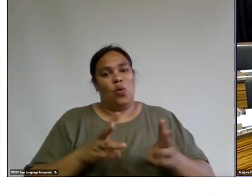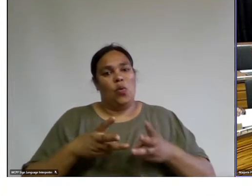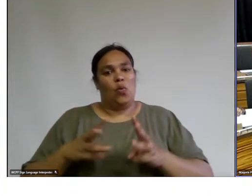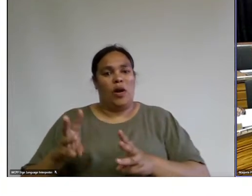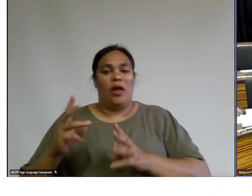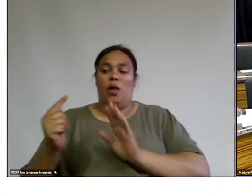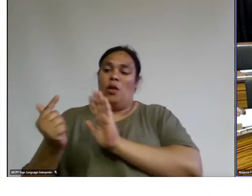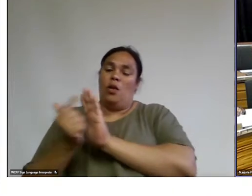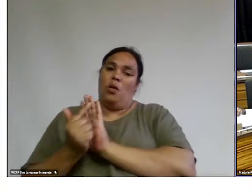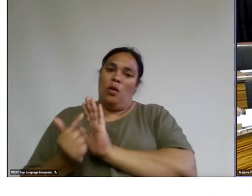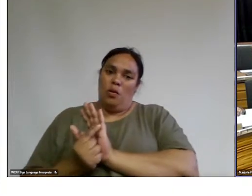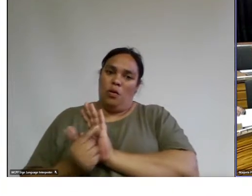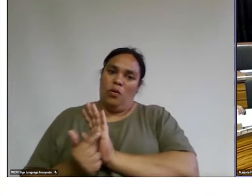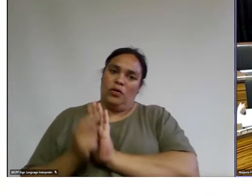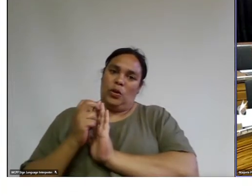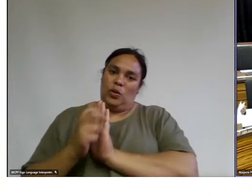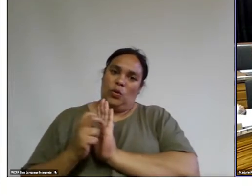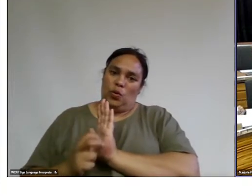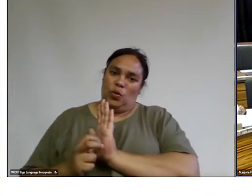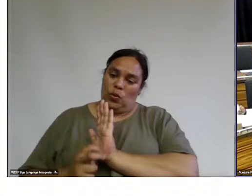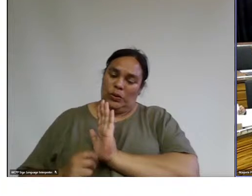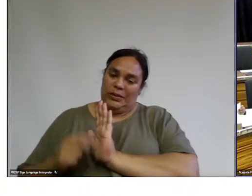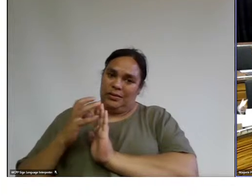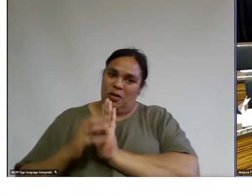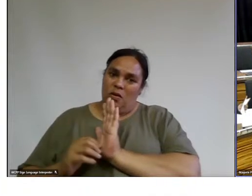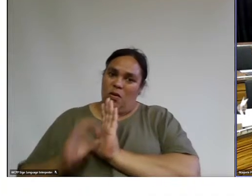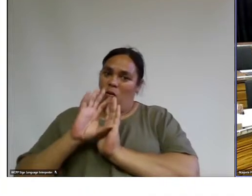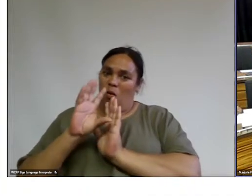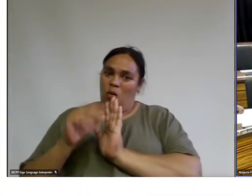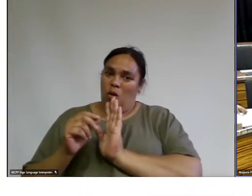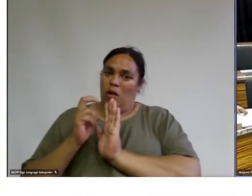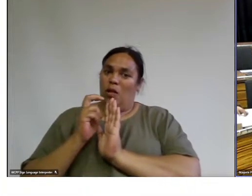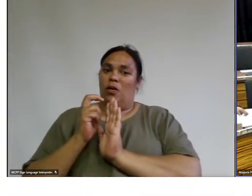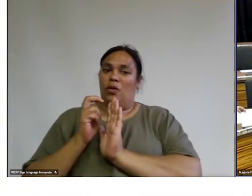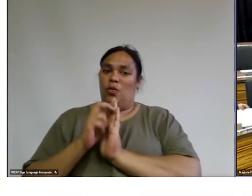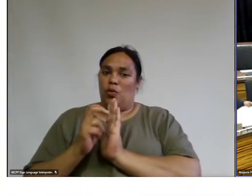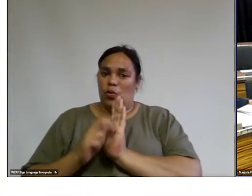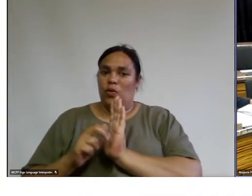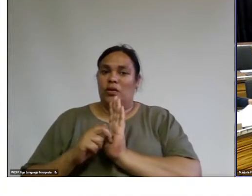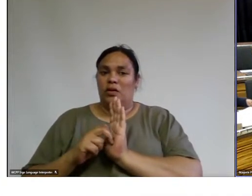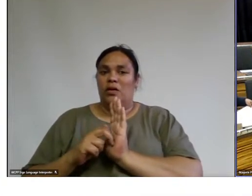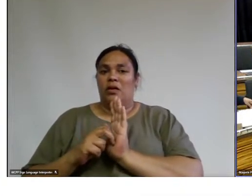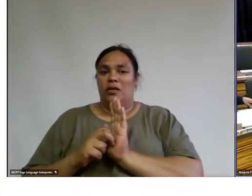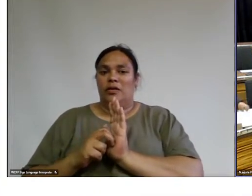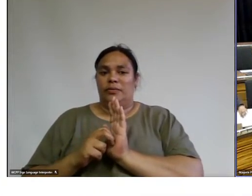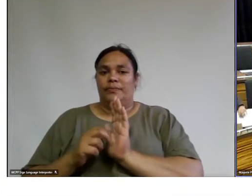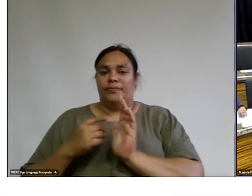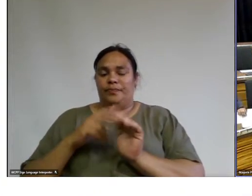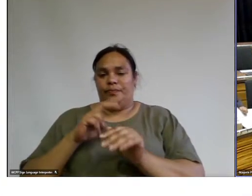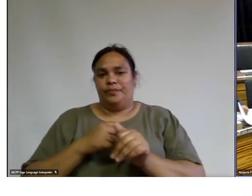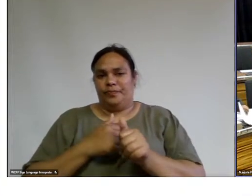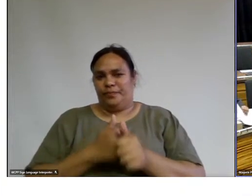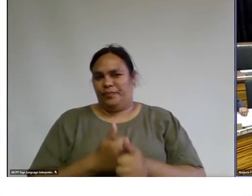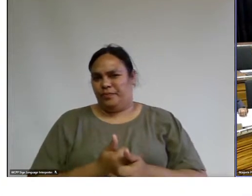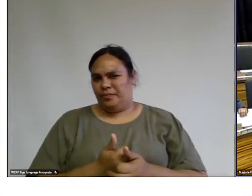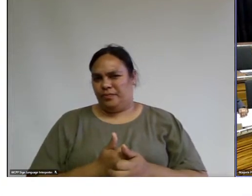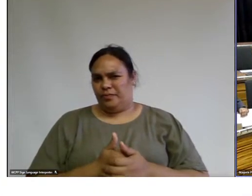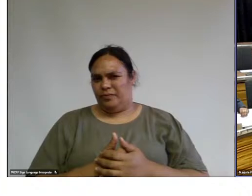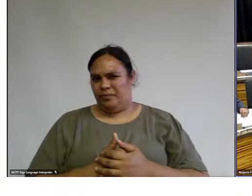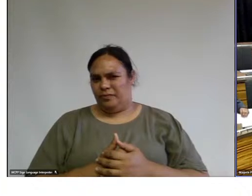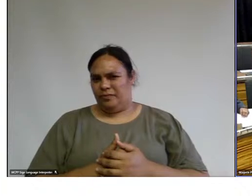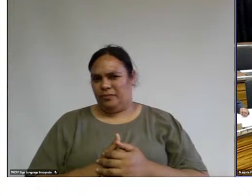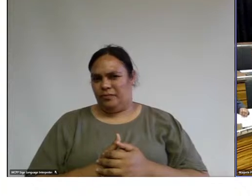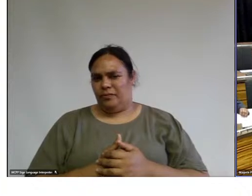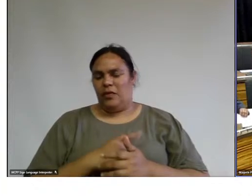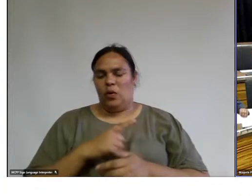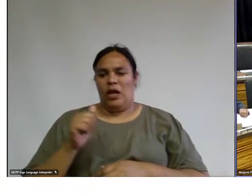rules and within all the rules that many a time, which is the rules we have written ourselves, which is the AG tests us